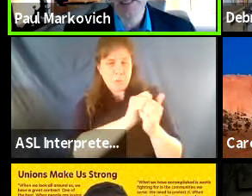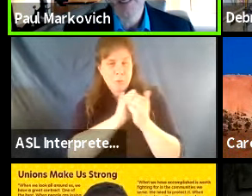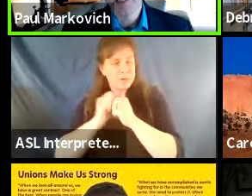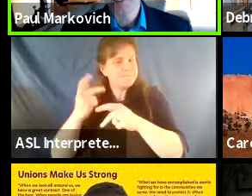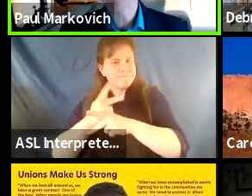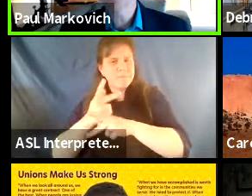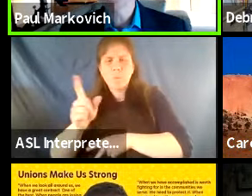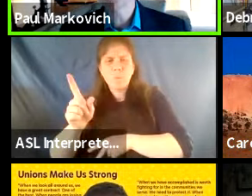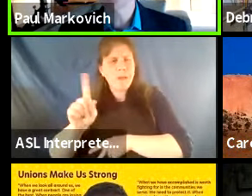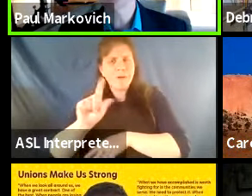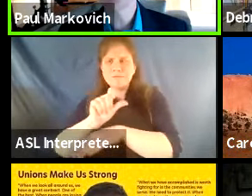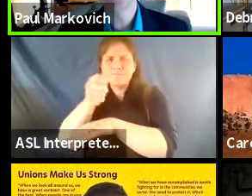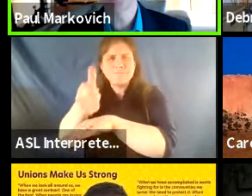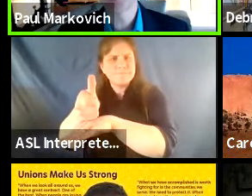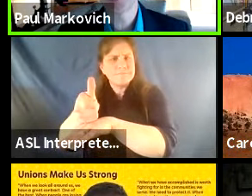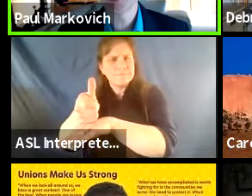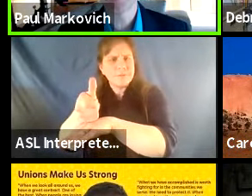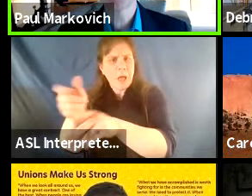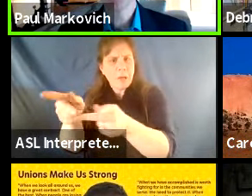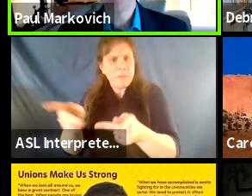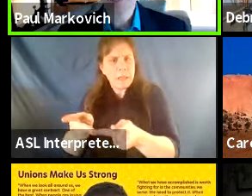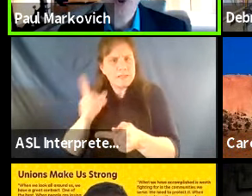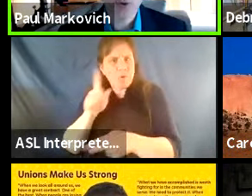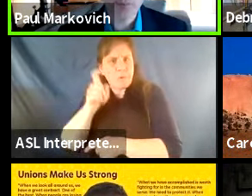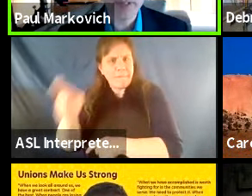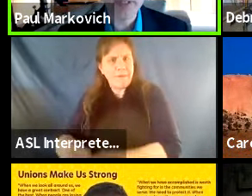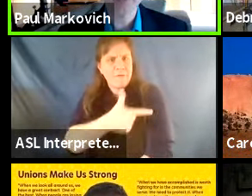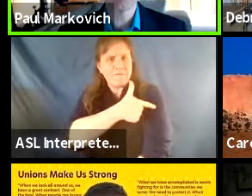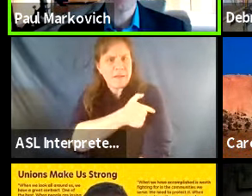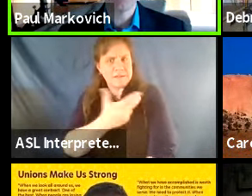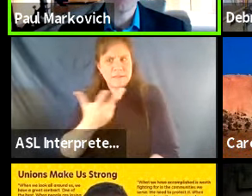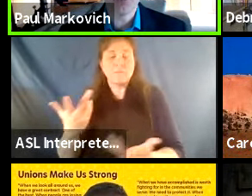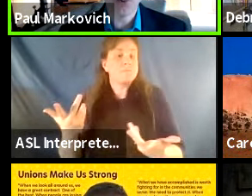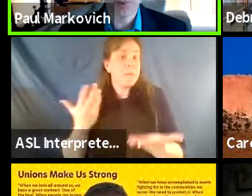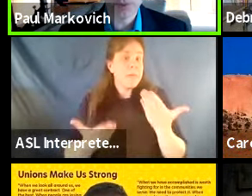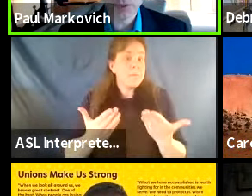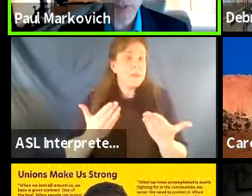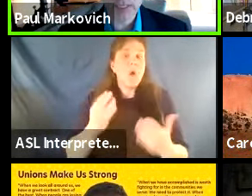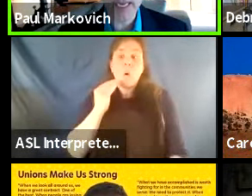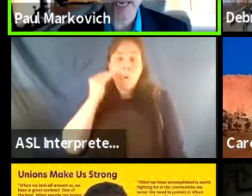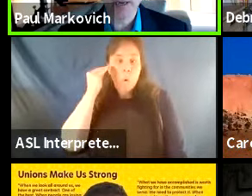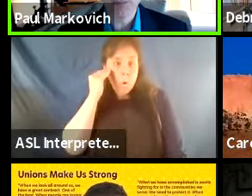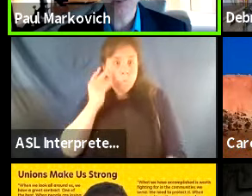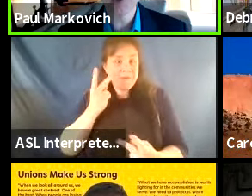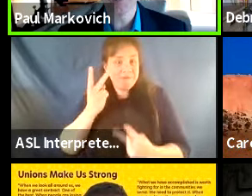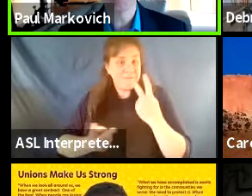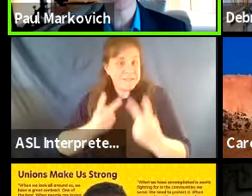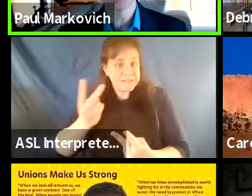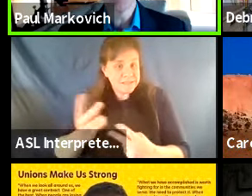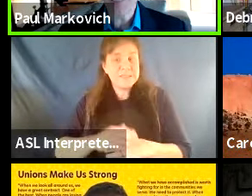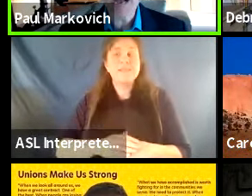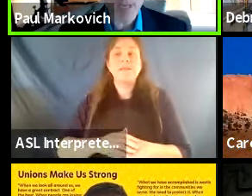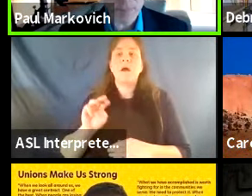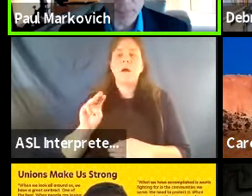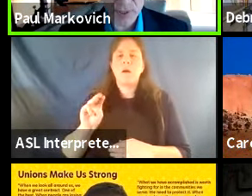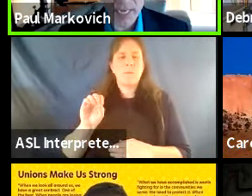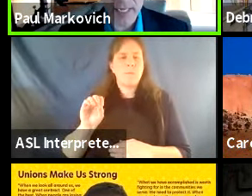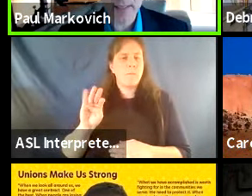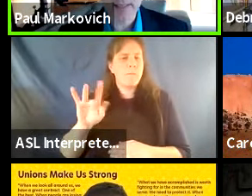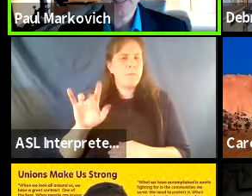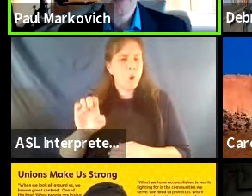be, how could we use resources like at-home visits and mobile sites,